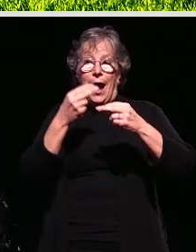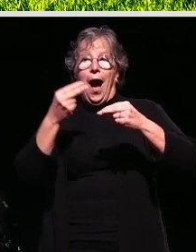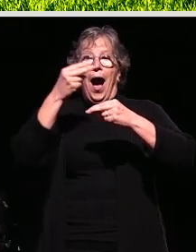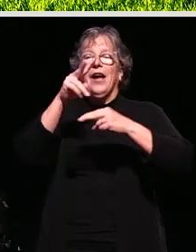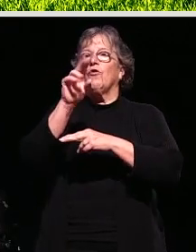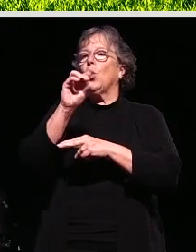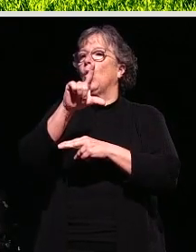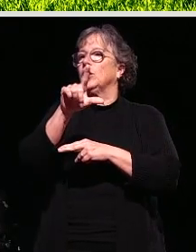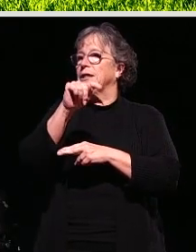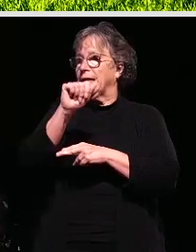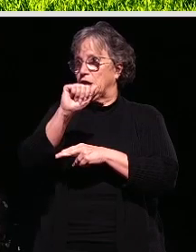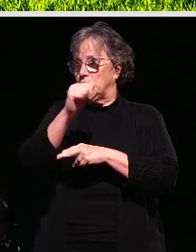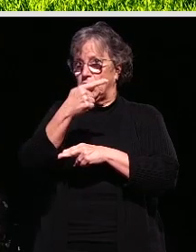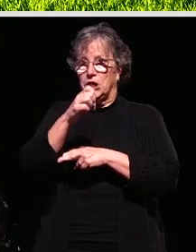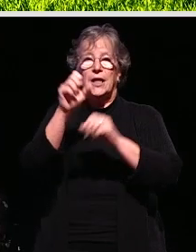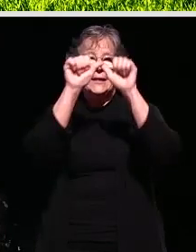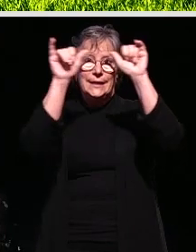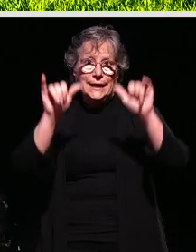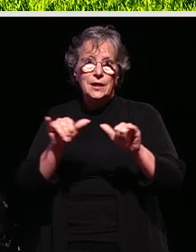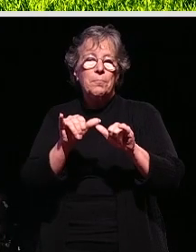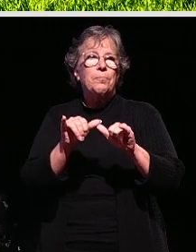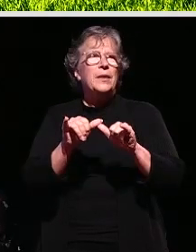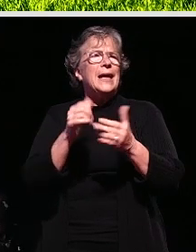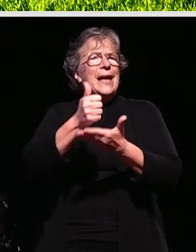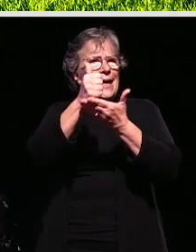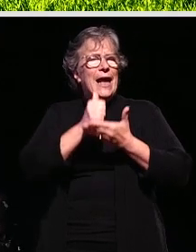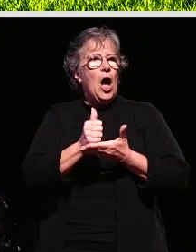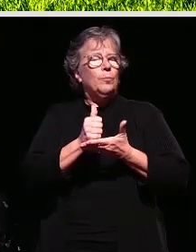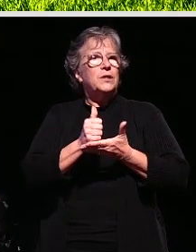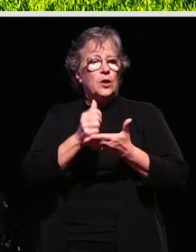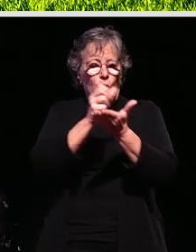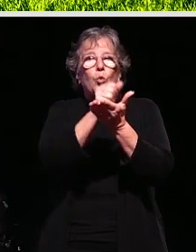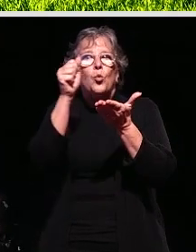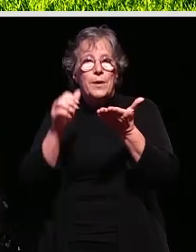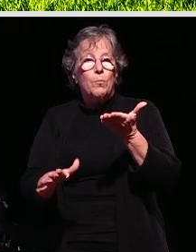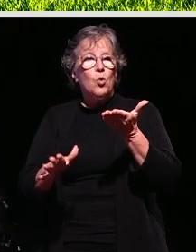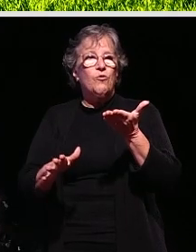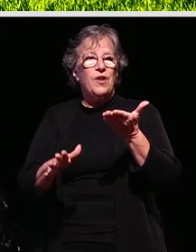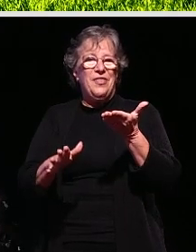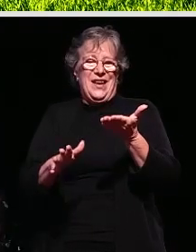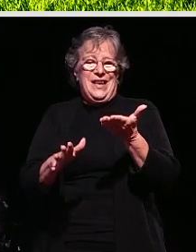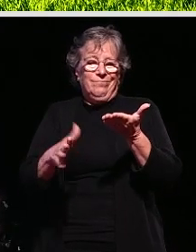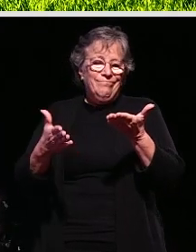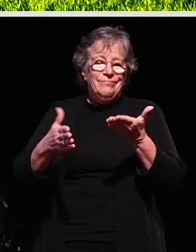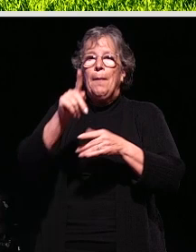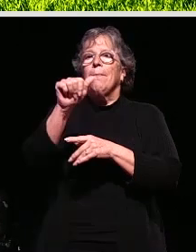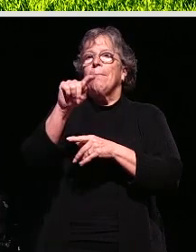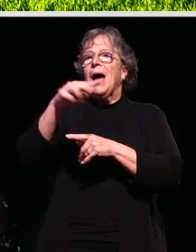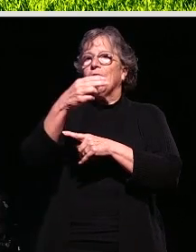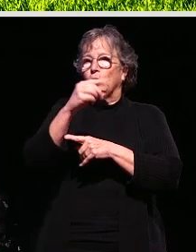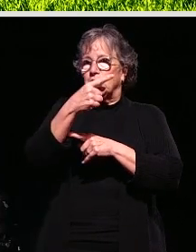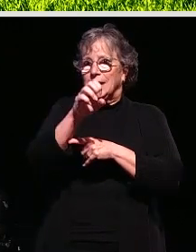electricity to achieve the same or better decontamination as these existing tools without harming germination in the process. It works